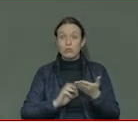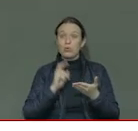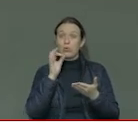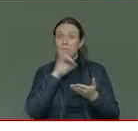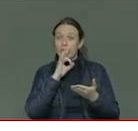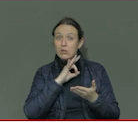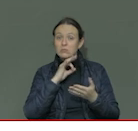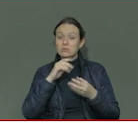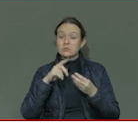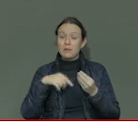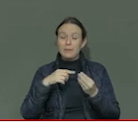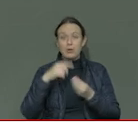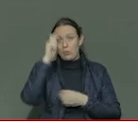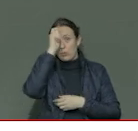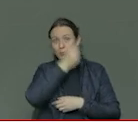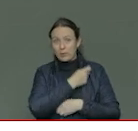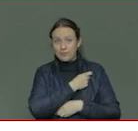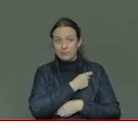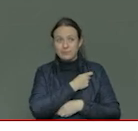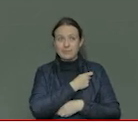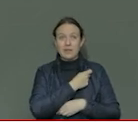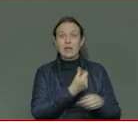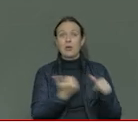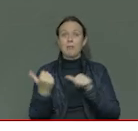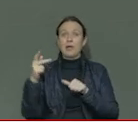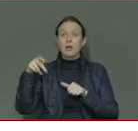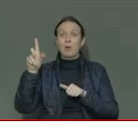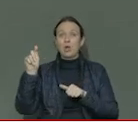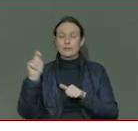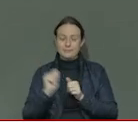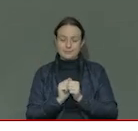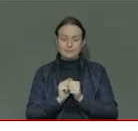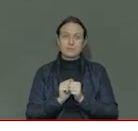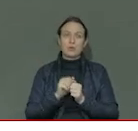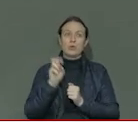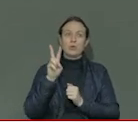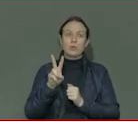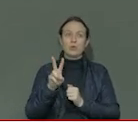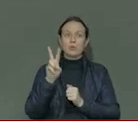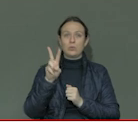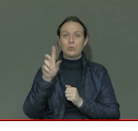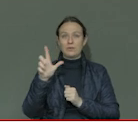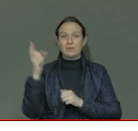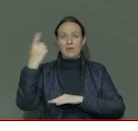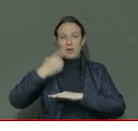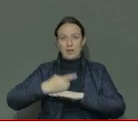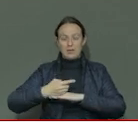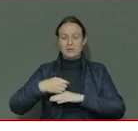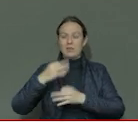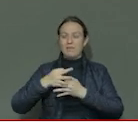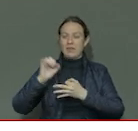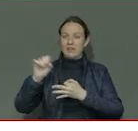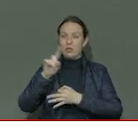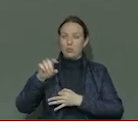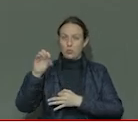boy who survives. Yes, we're going back to now the plot. 227 days. We know that his father runs a zoo. Please highlight